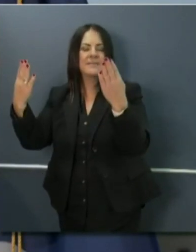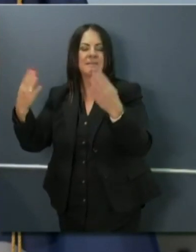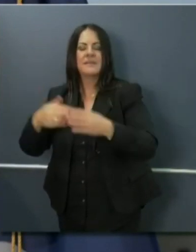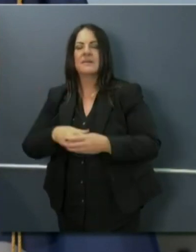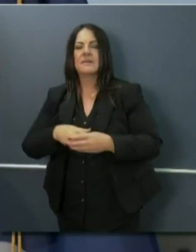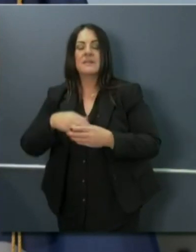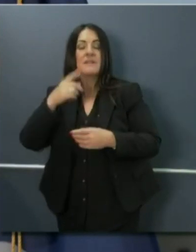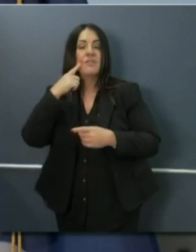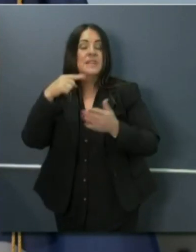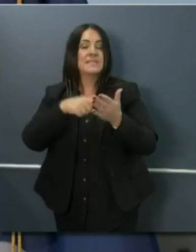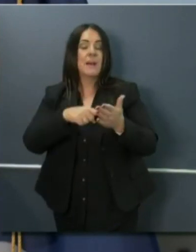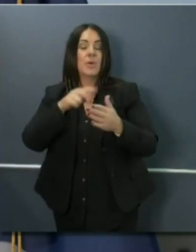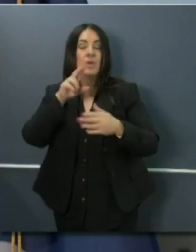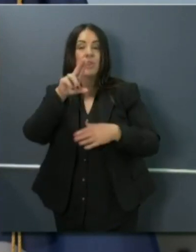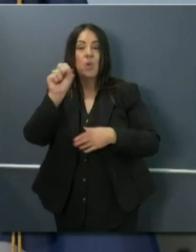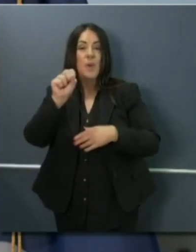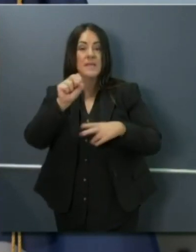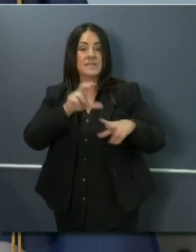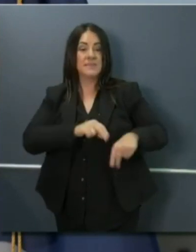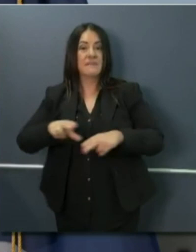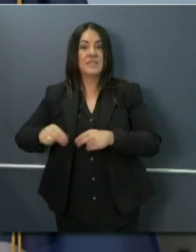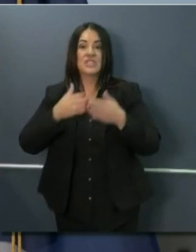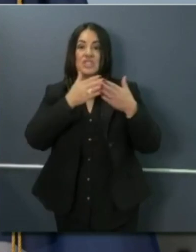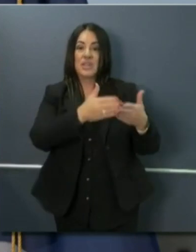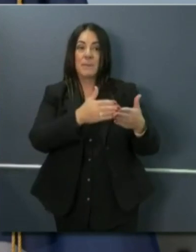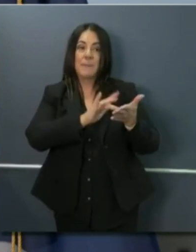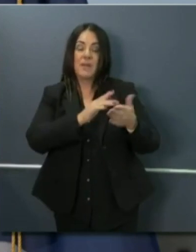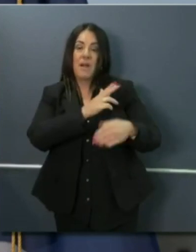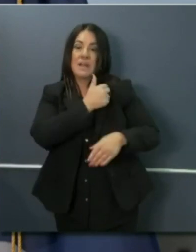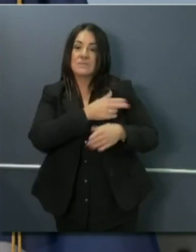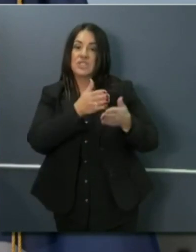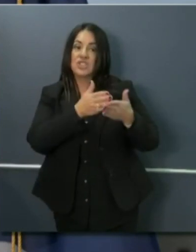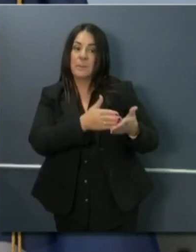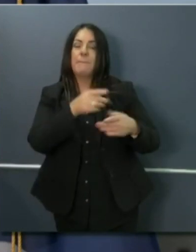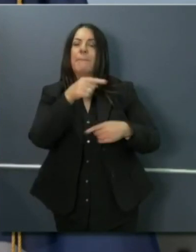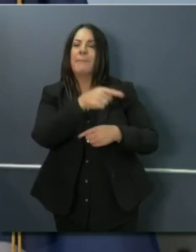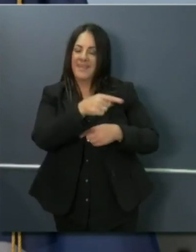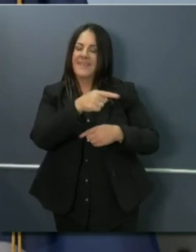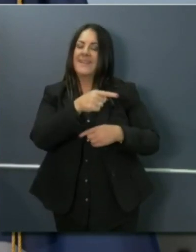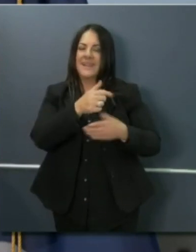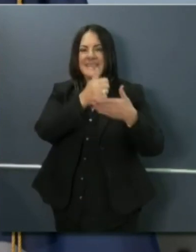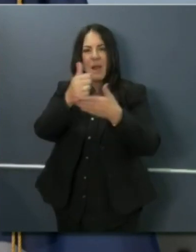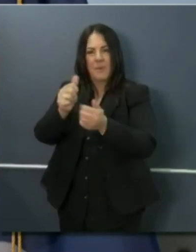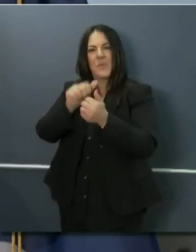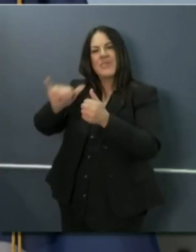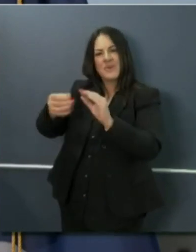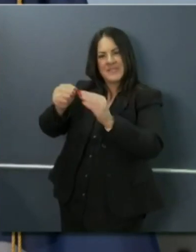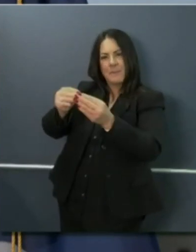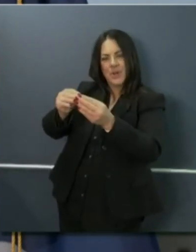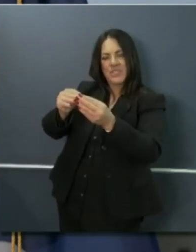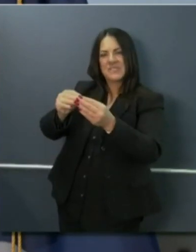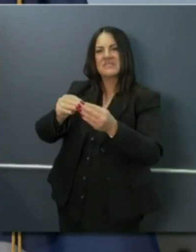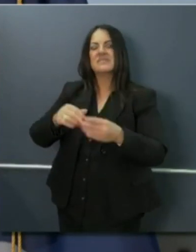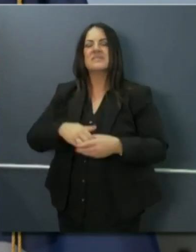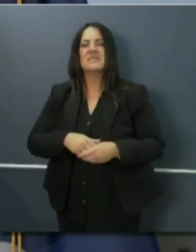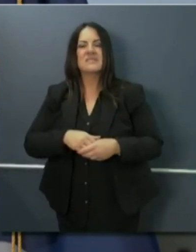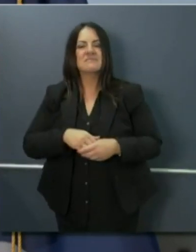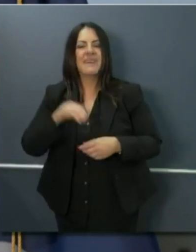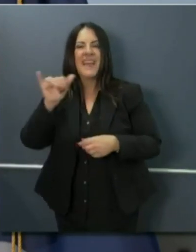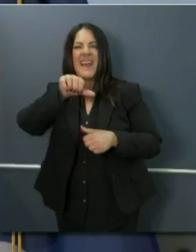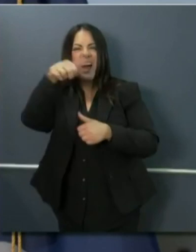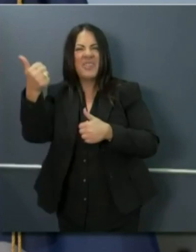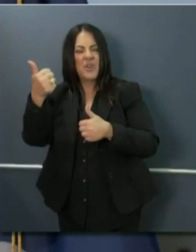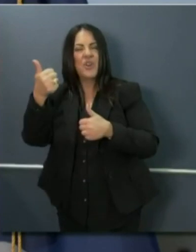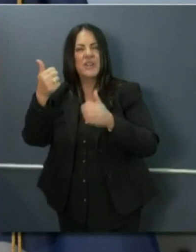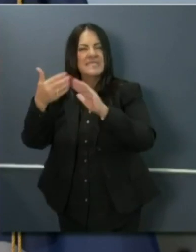field medical stations are part of that, and all of these other hospitals that we're bringing online, Fairview, Porterville, and these